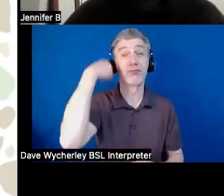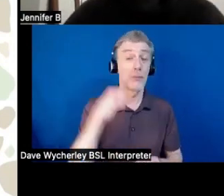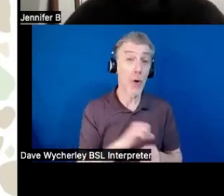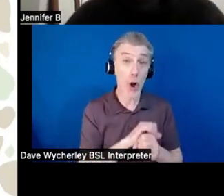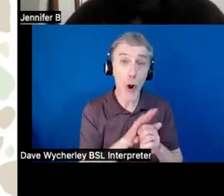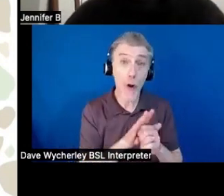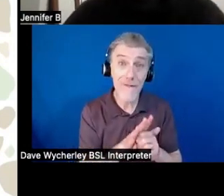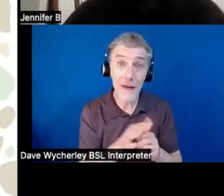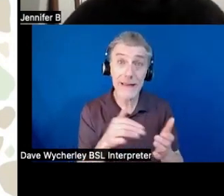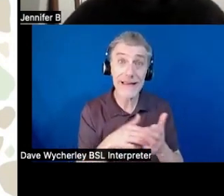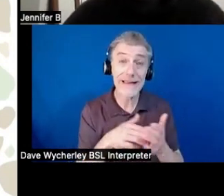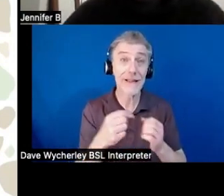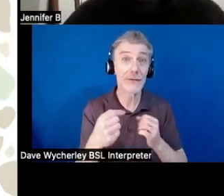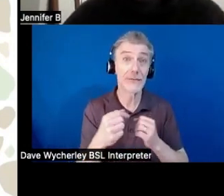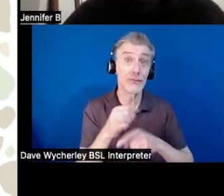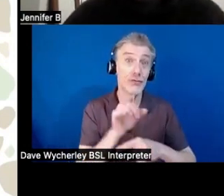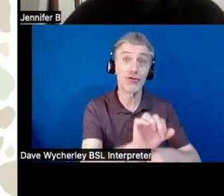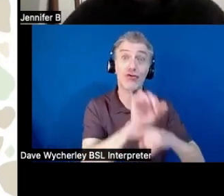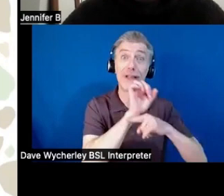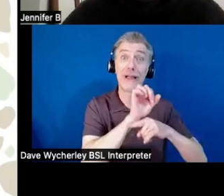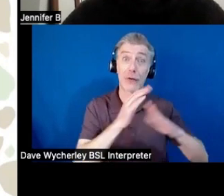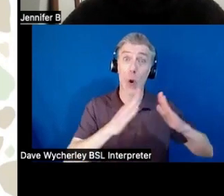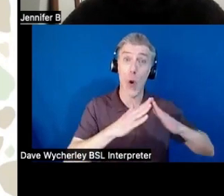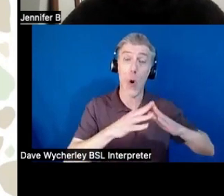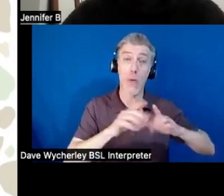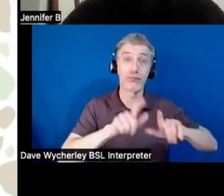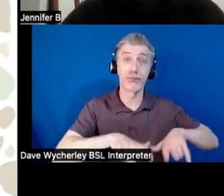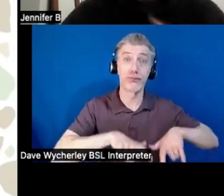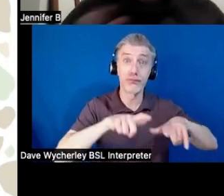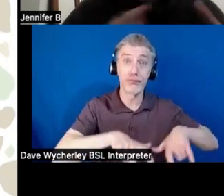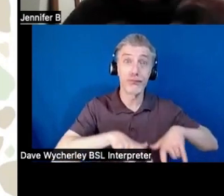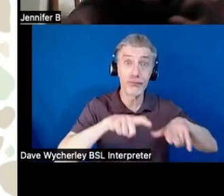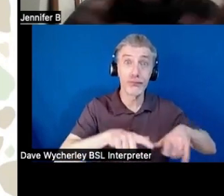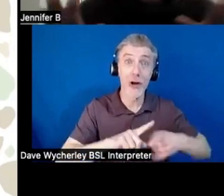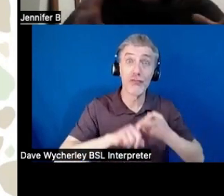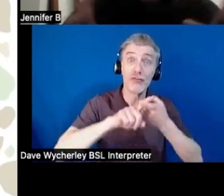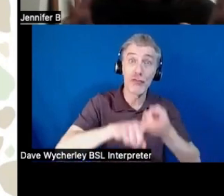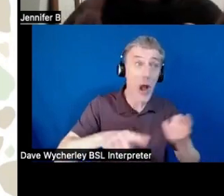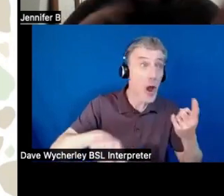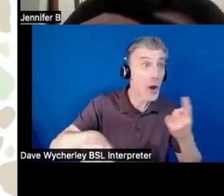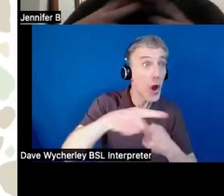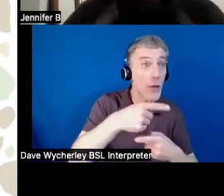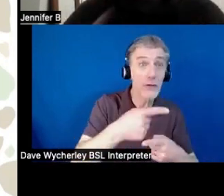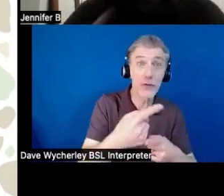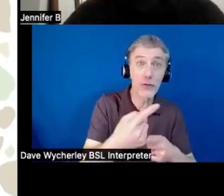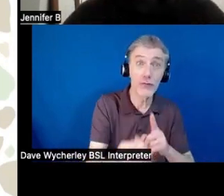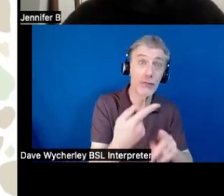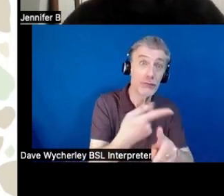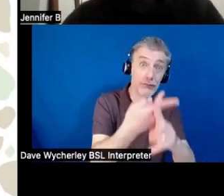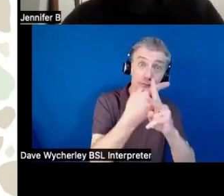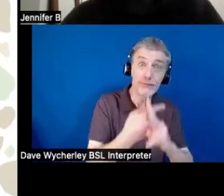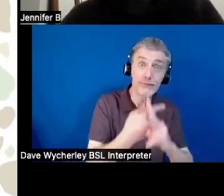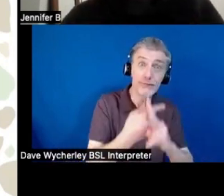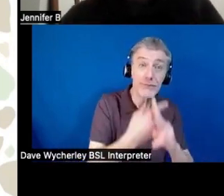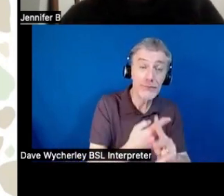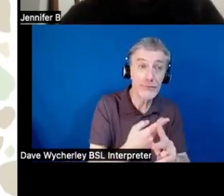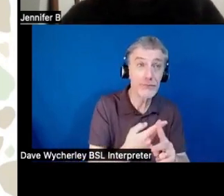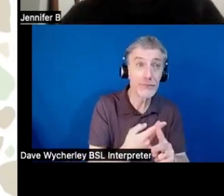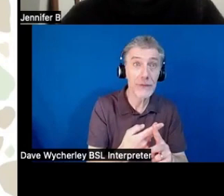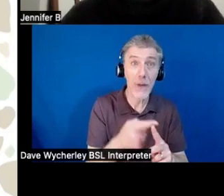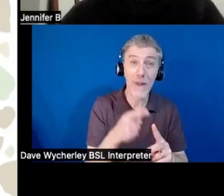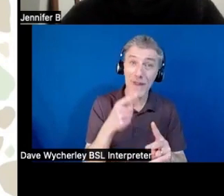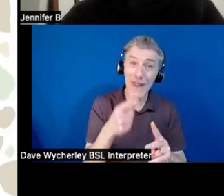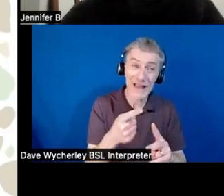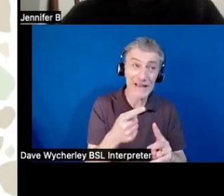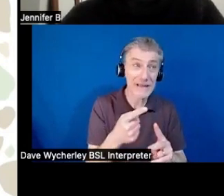don't see people often. And I think we're all working towards this wider web and it's waiting for us to connect to it.